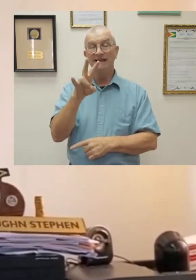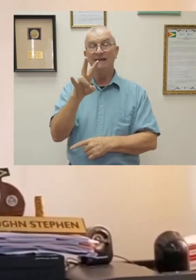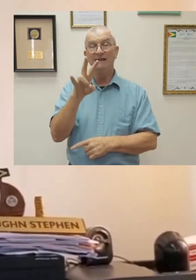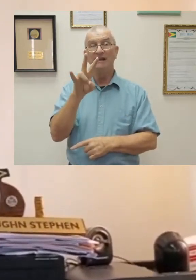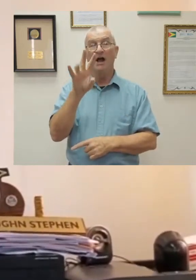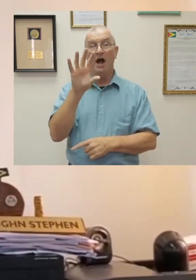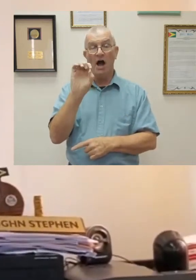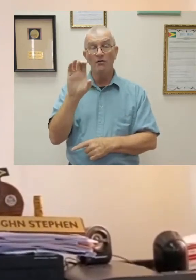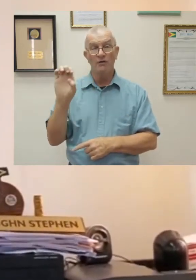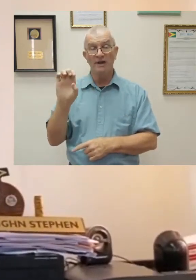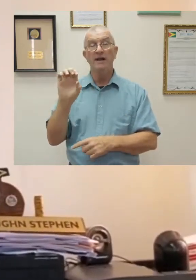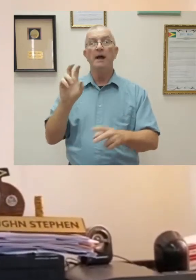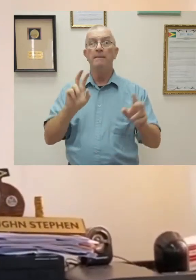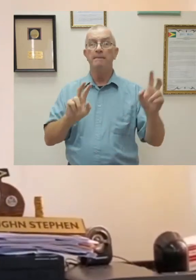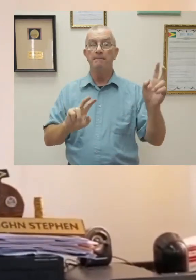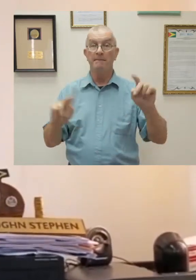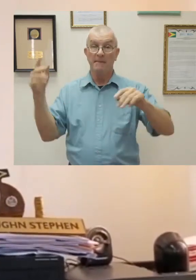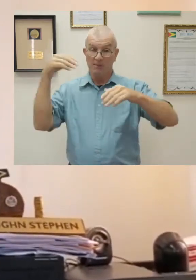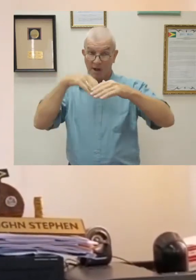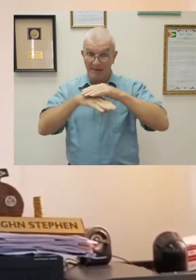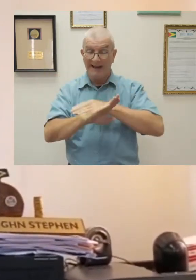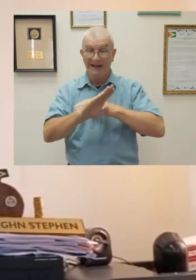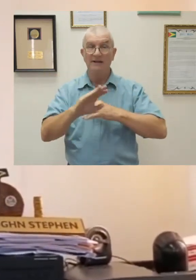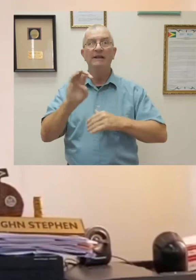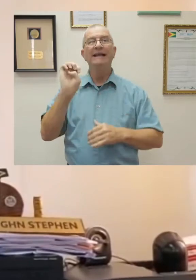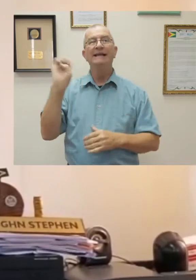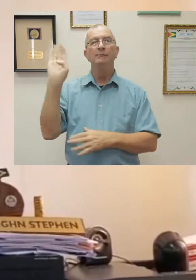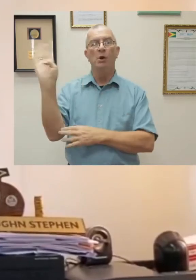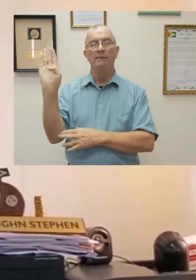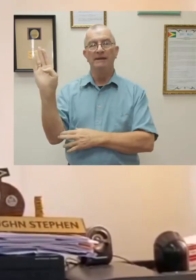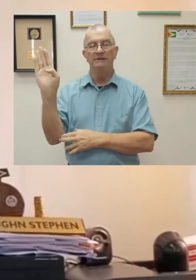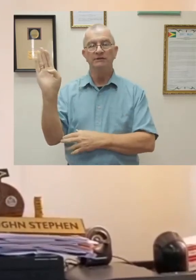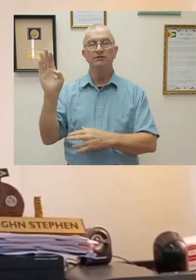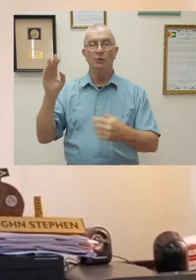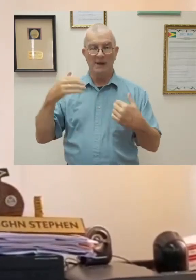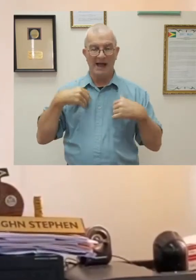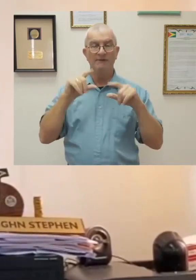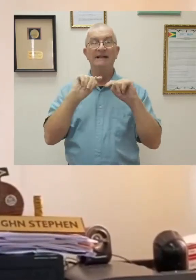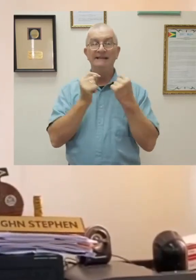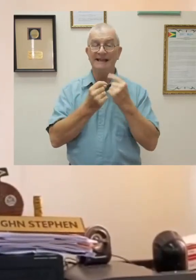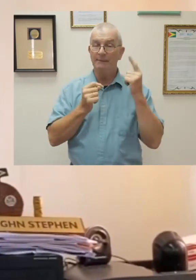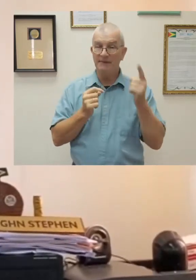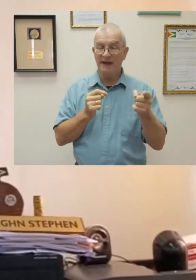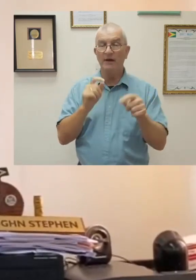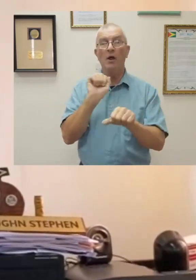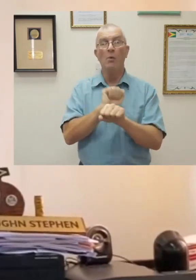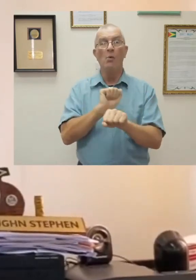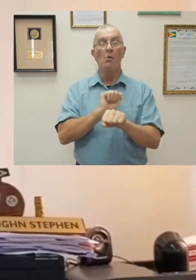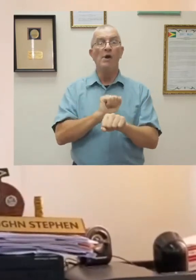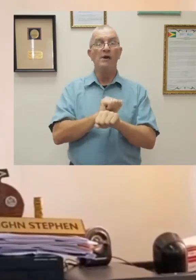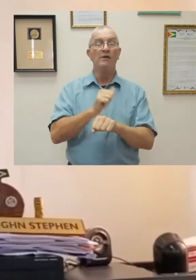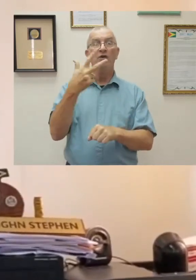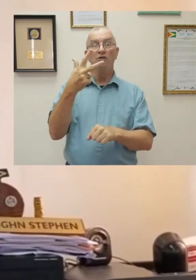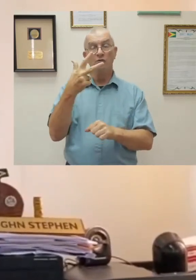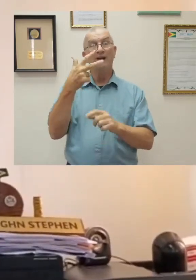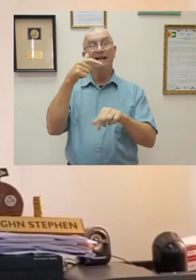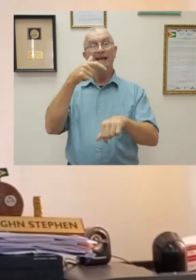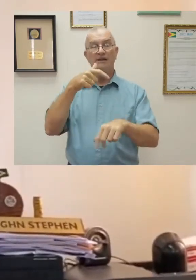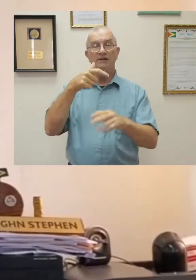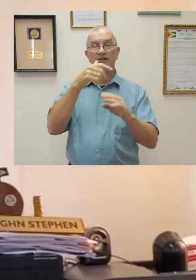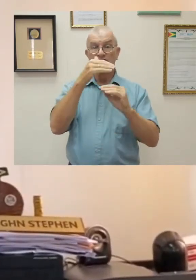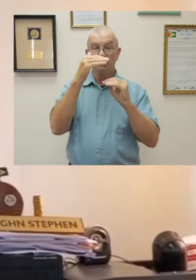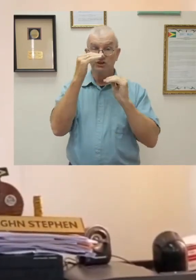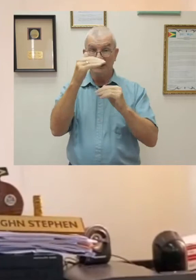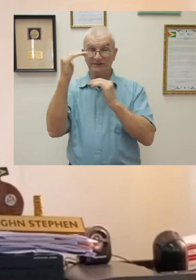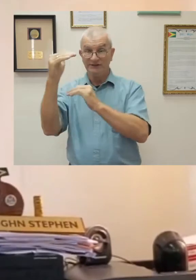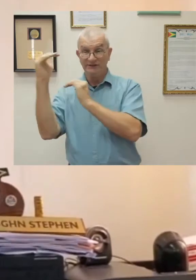persons entering East Berbice Quarantine on average. So we have a team out there. The team is working 3 shifts per day between 6